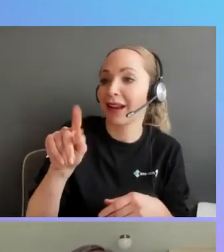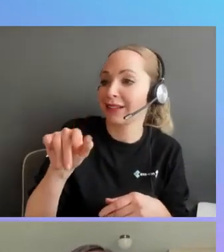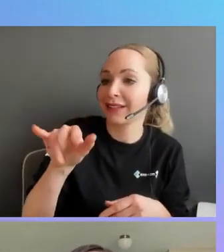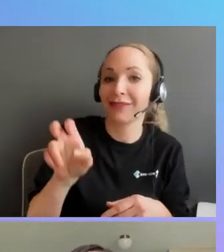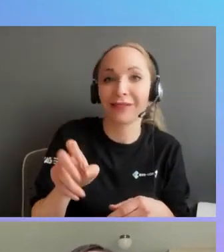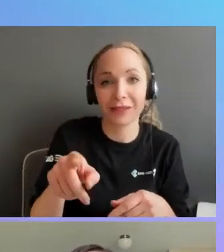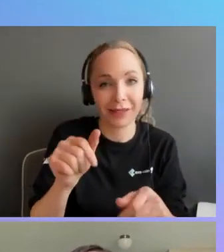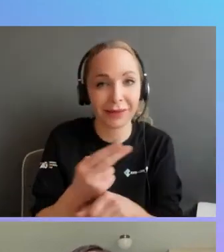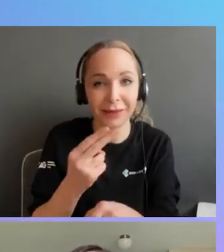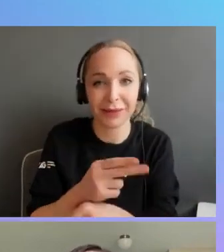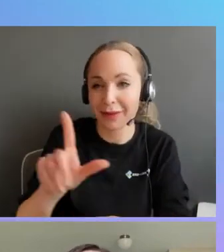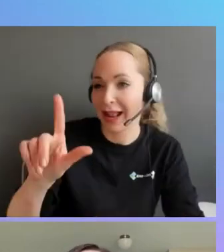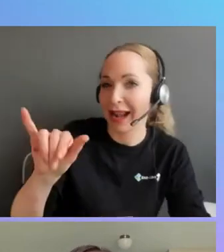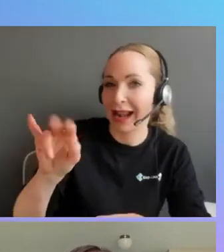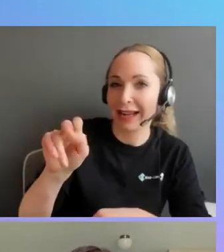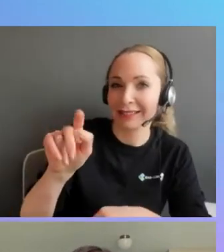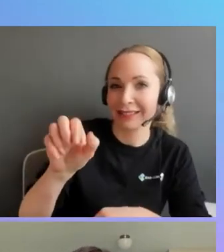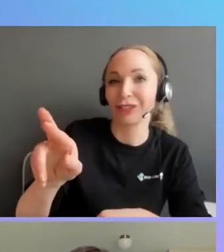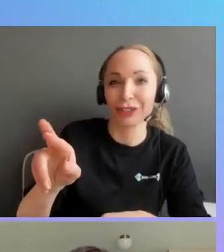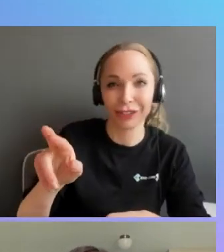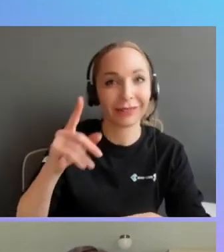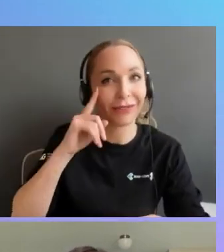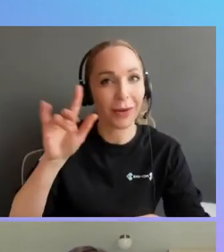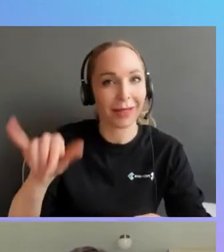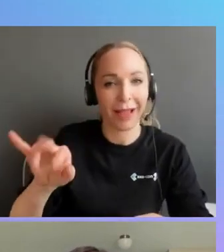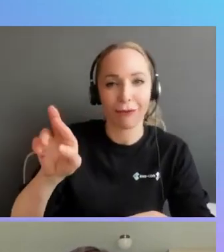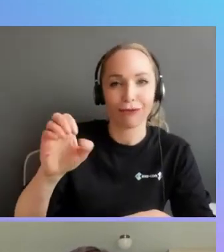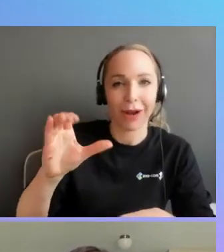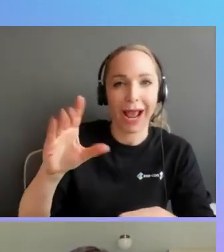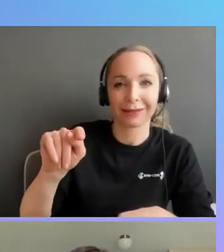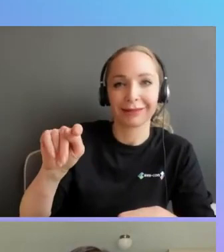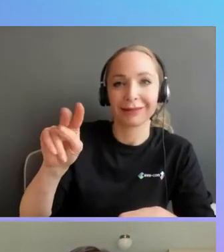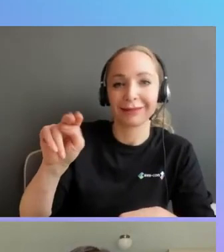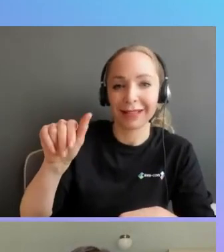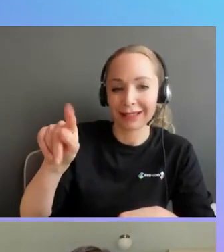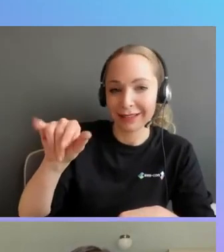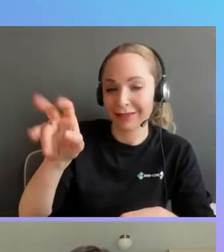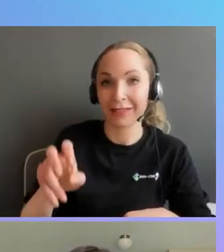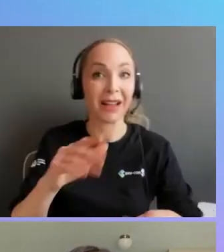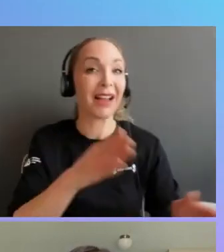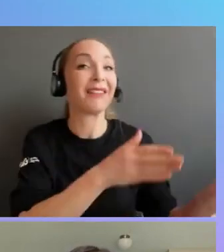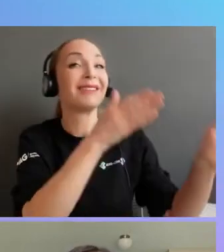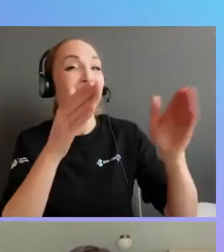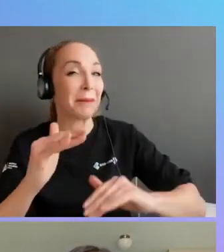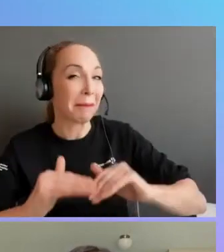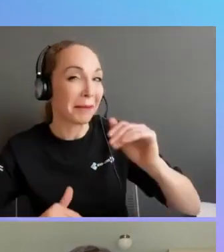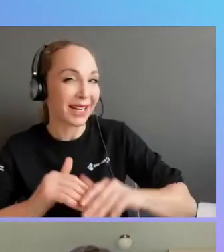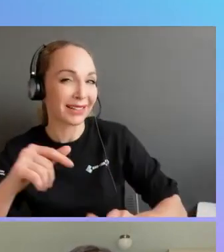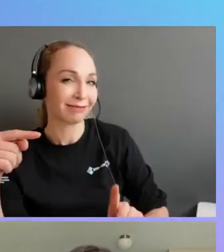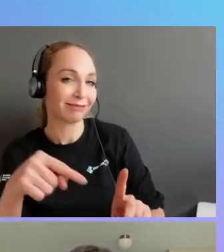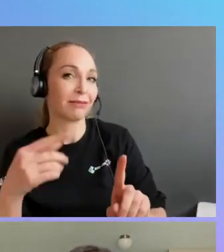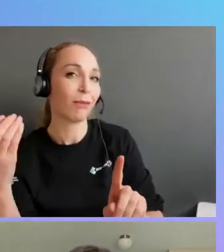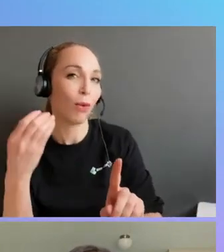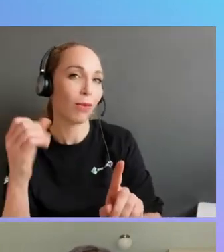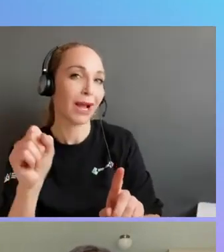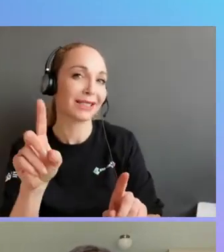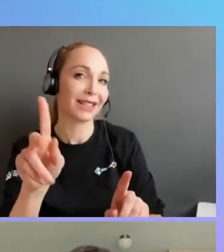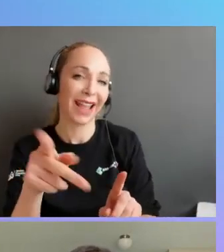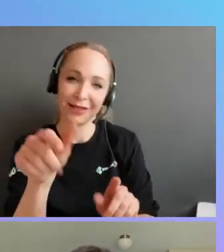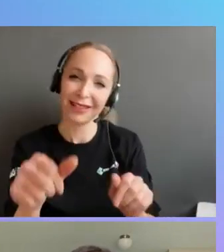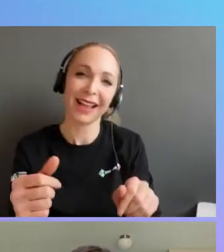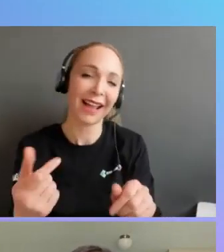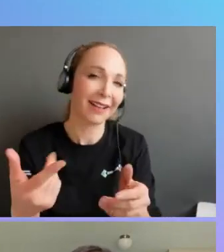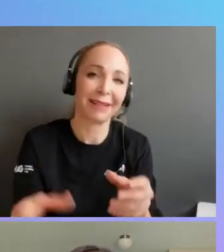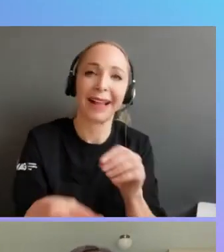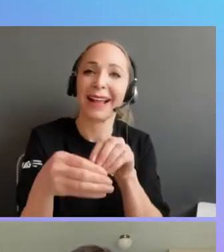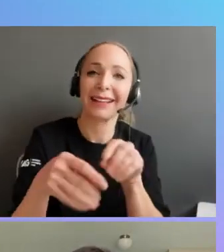as a developer. In the build phase then, for test automation engineers, that's where our mobile SDKs come in. So that's where you can add that test automation